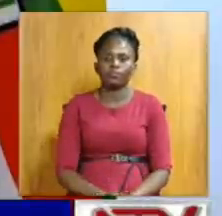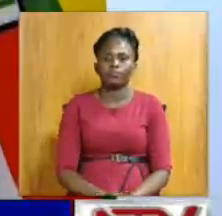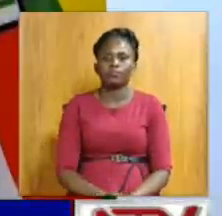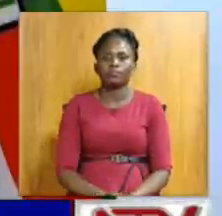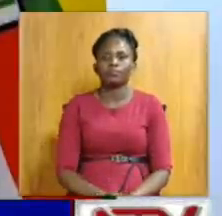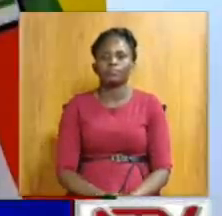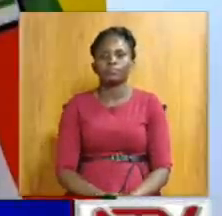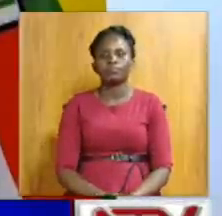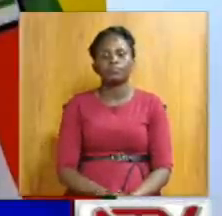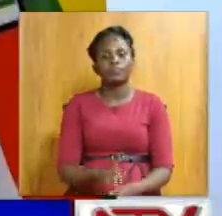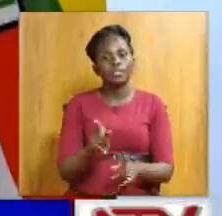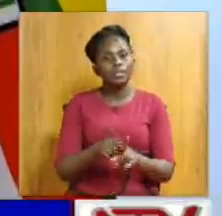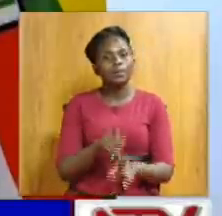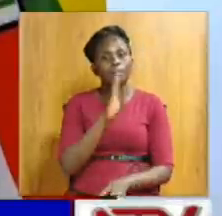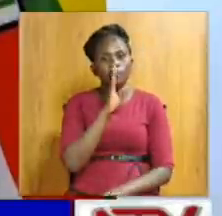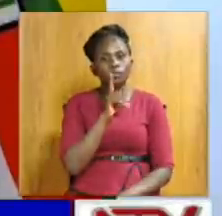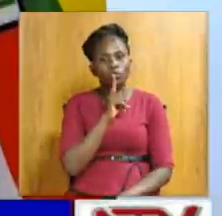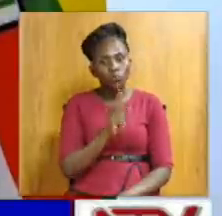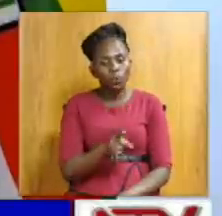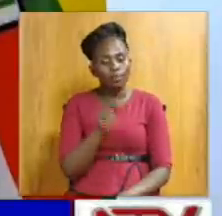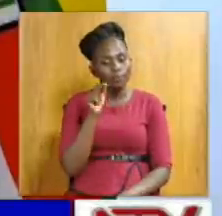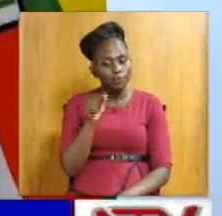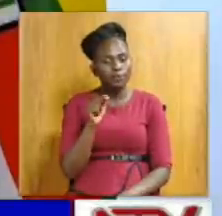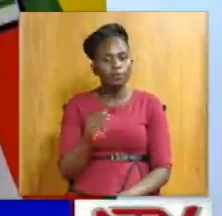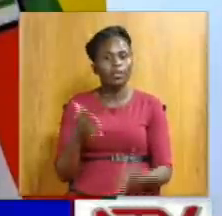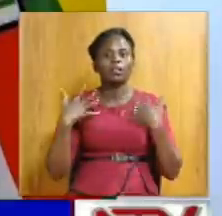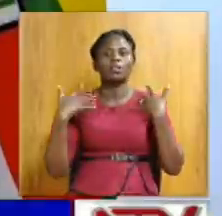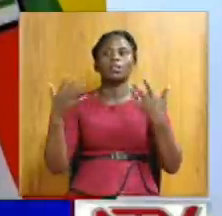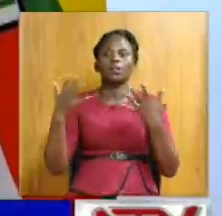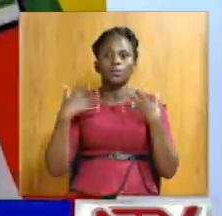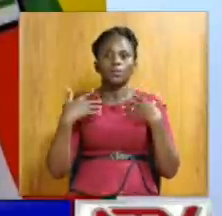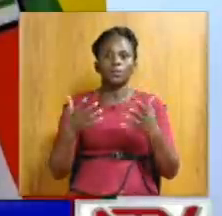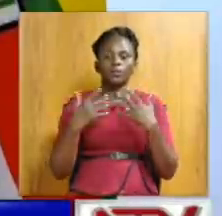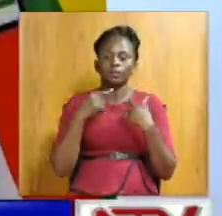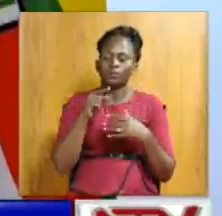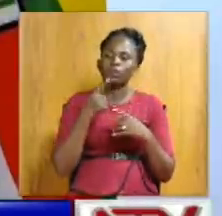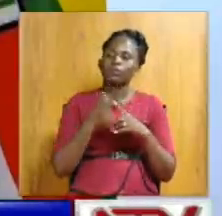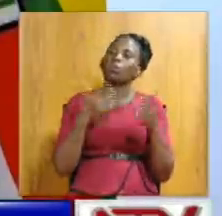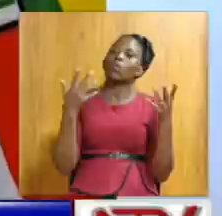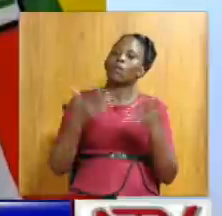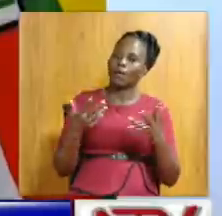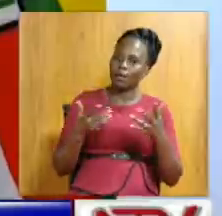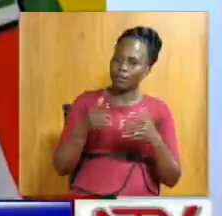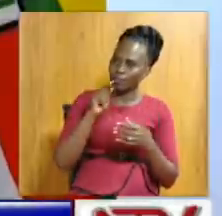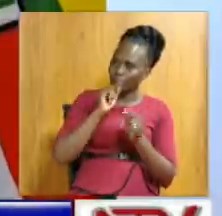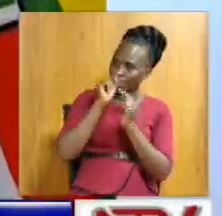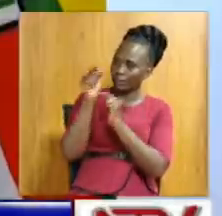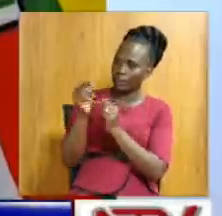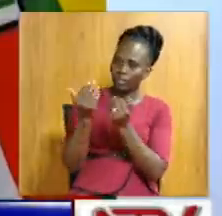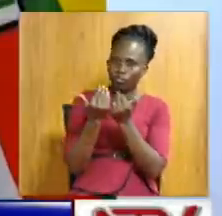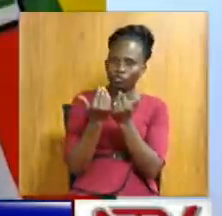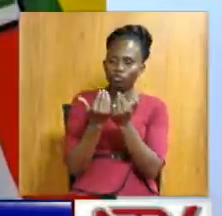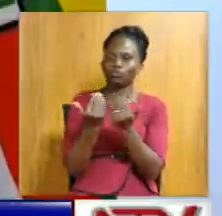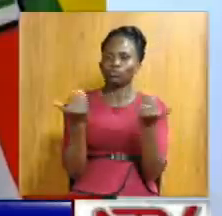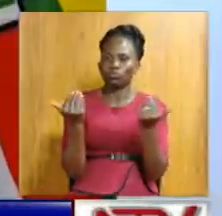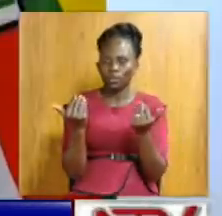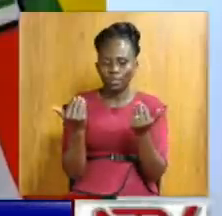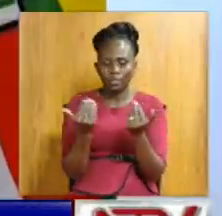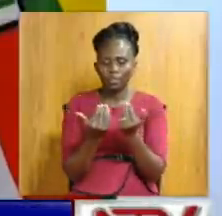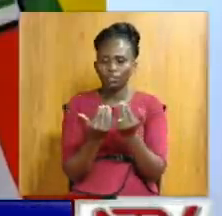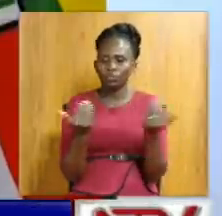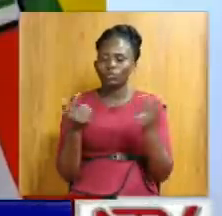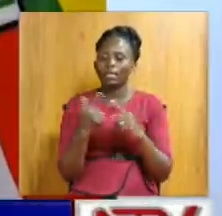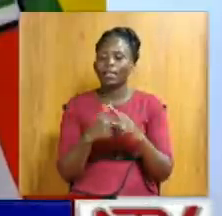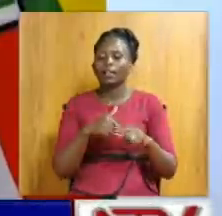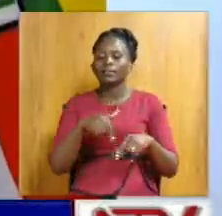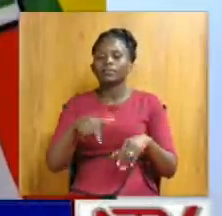And be sure that the wind is, see the wind, where the wind is coming from. And the children are where the wind is going